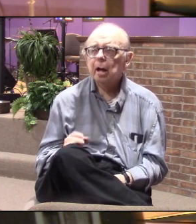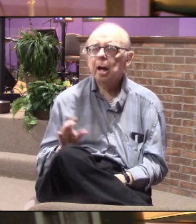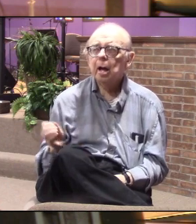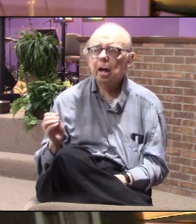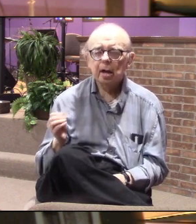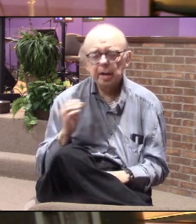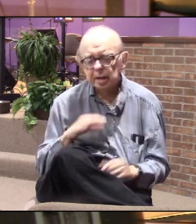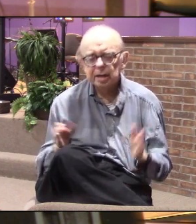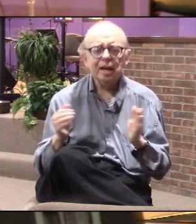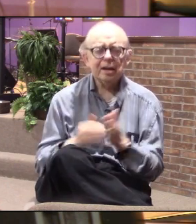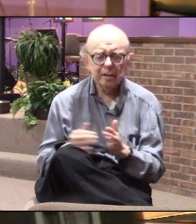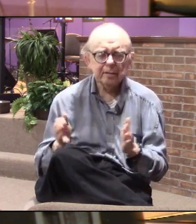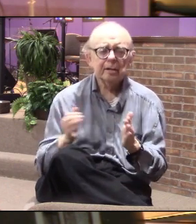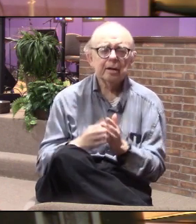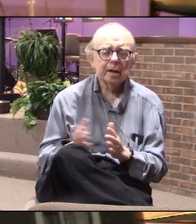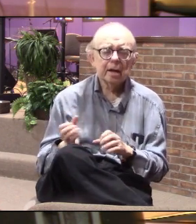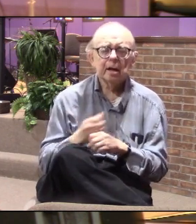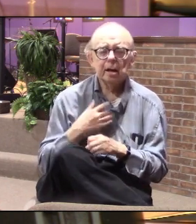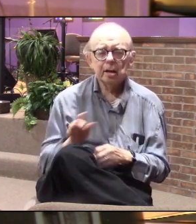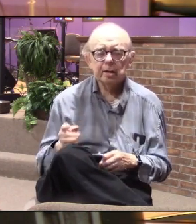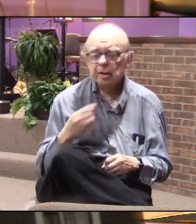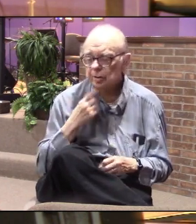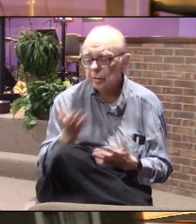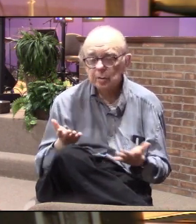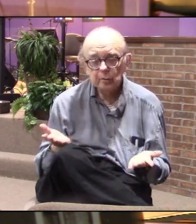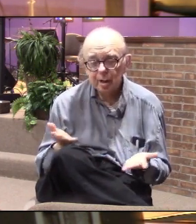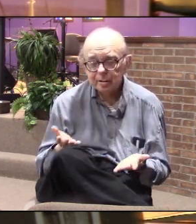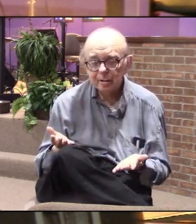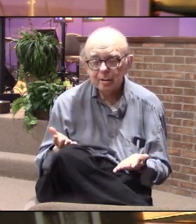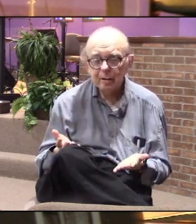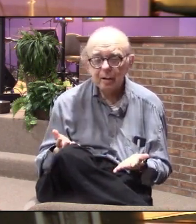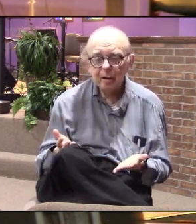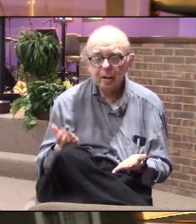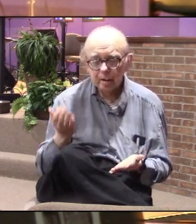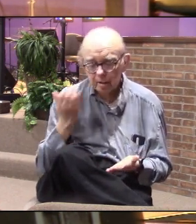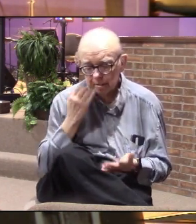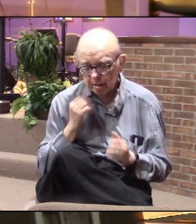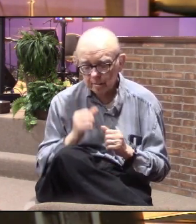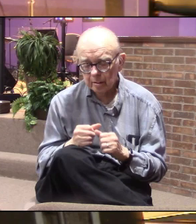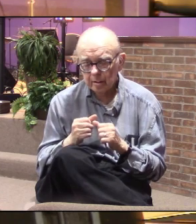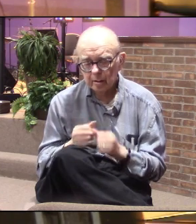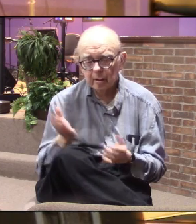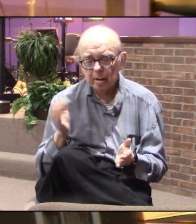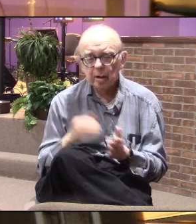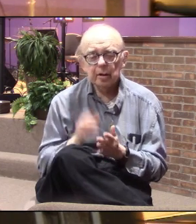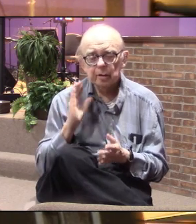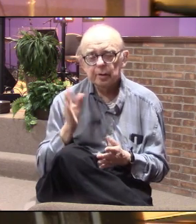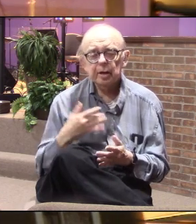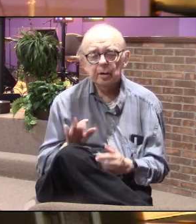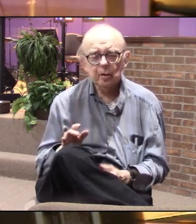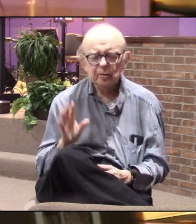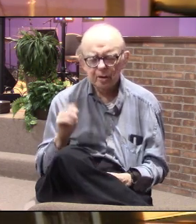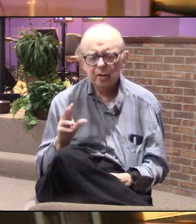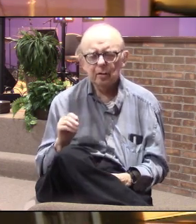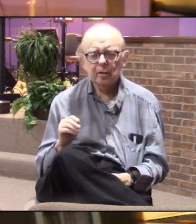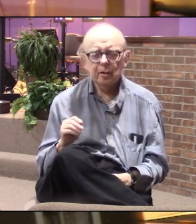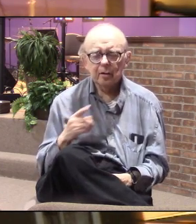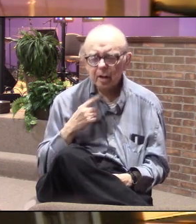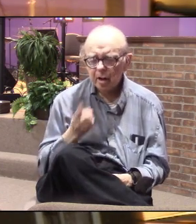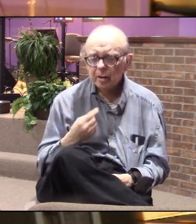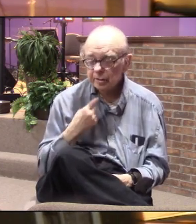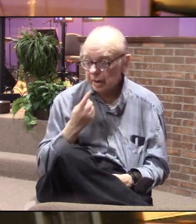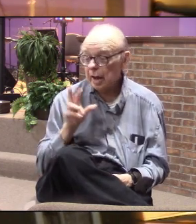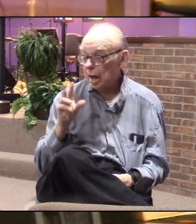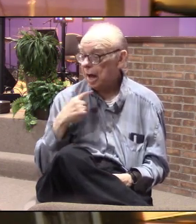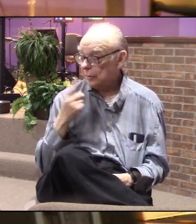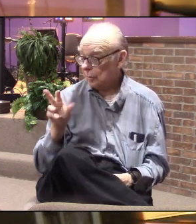And they did it again and they got hurt. What did you tell them? If you keep doing that again, you're going to get hurt? No. See, I told you